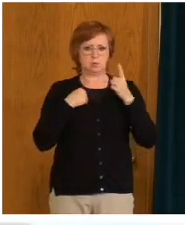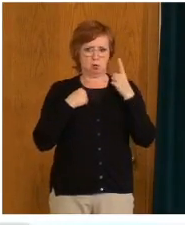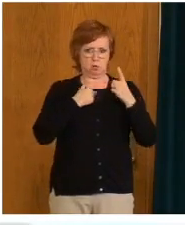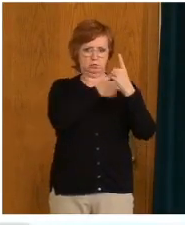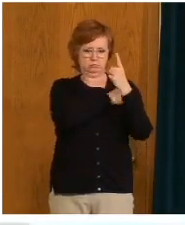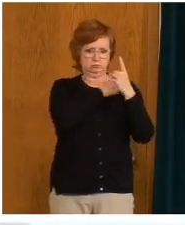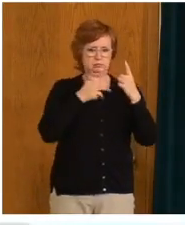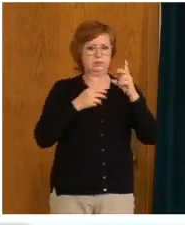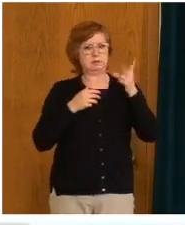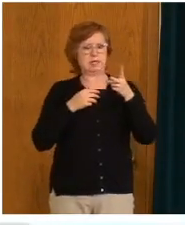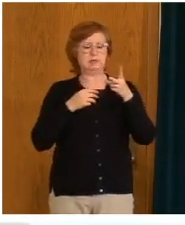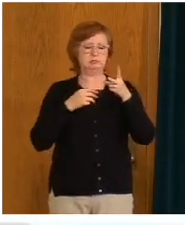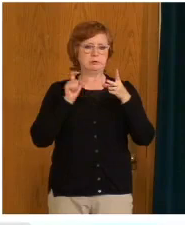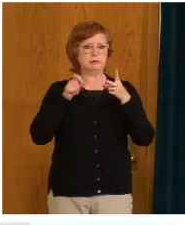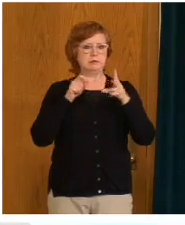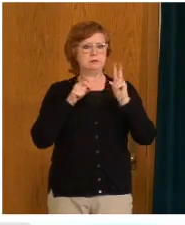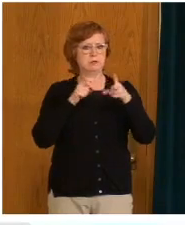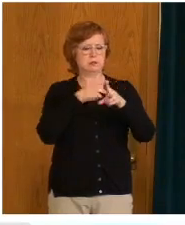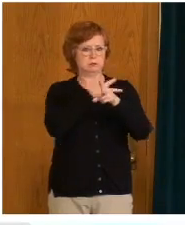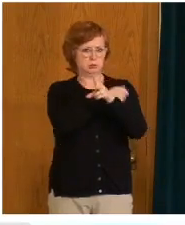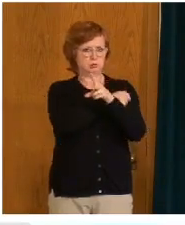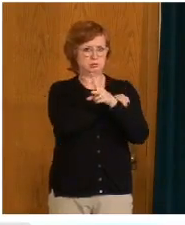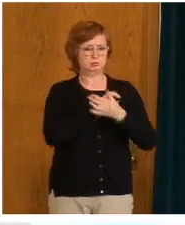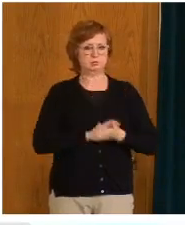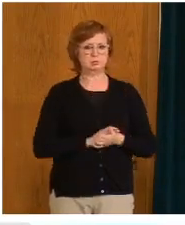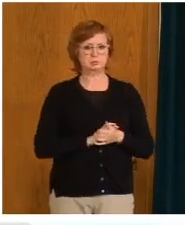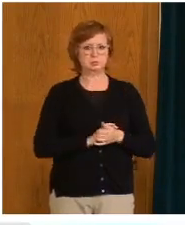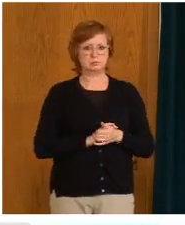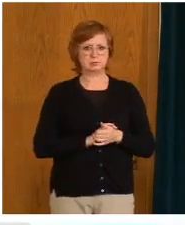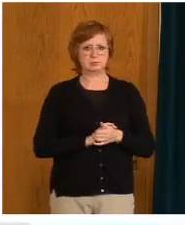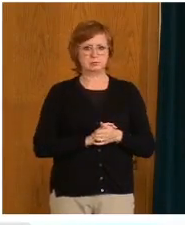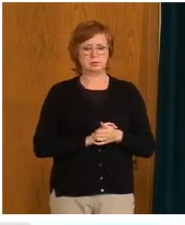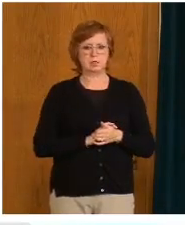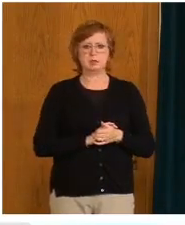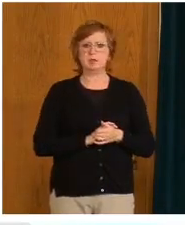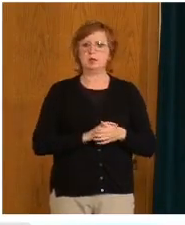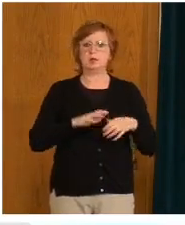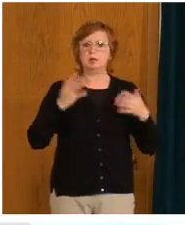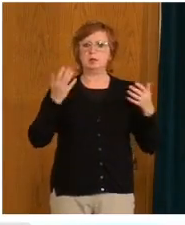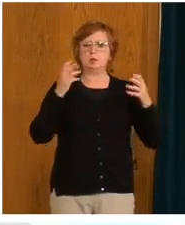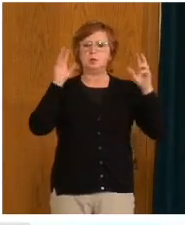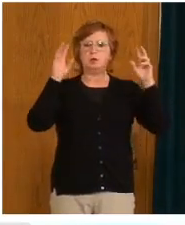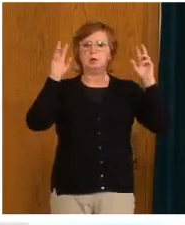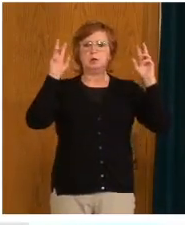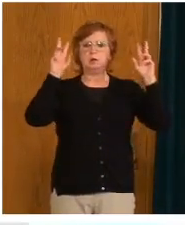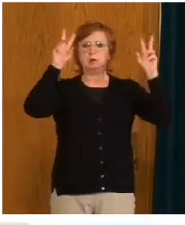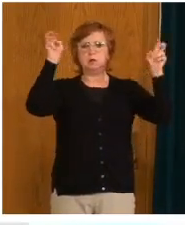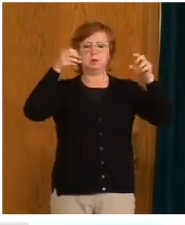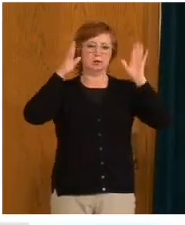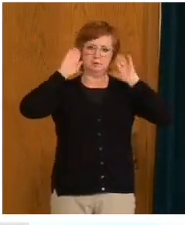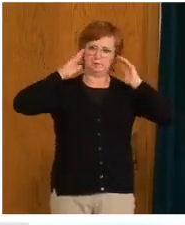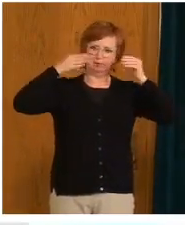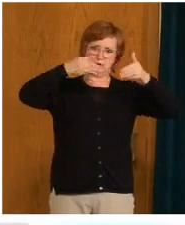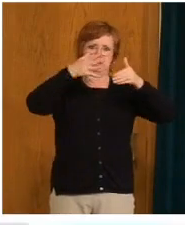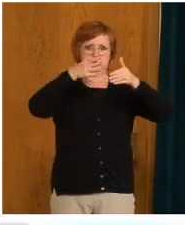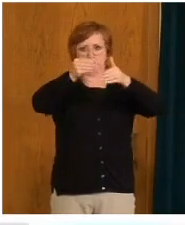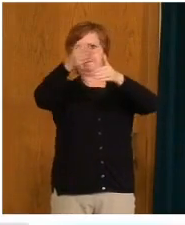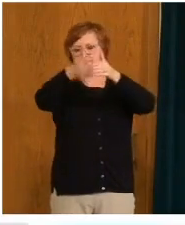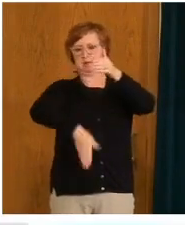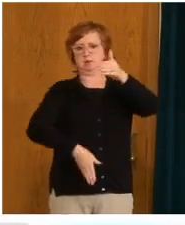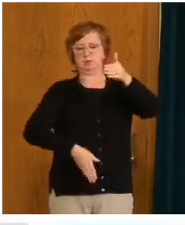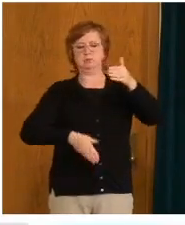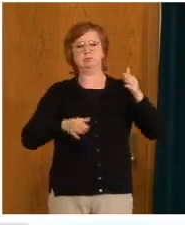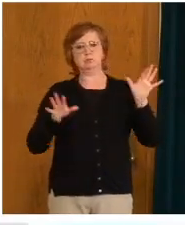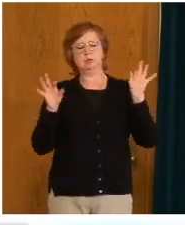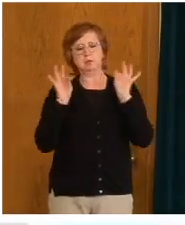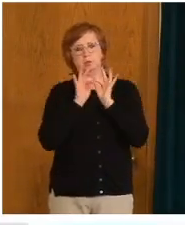ways to go. We need to make sure that we focus and finish with all those remaining, especially under 40,